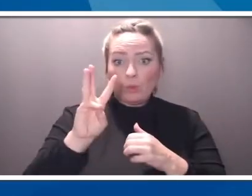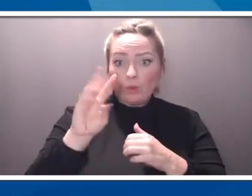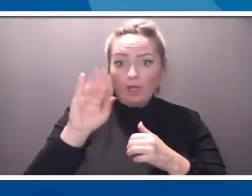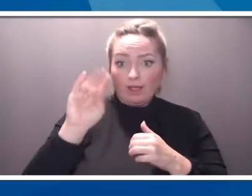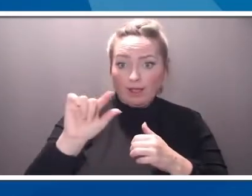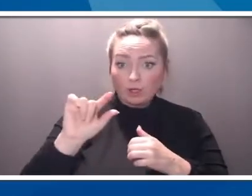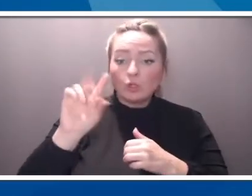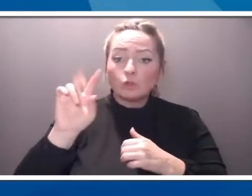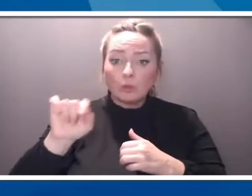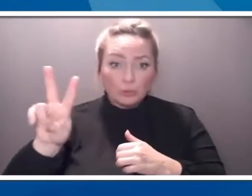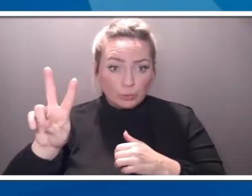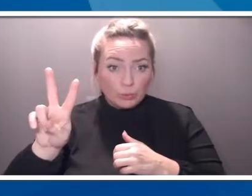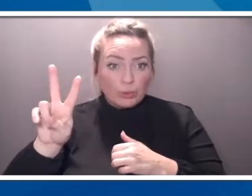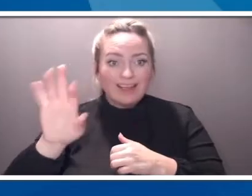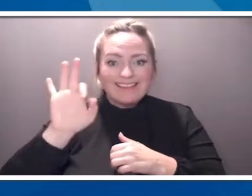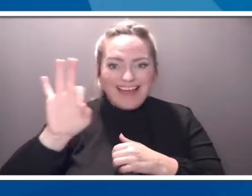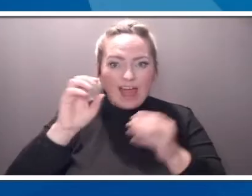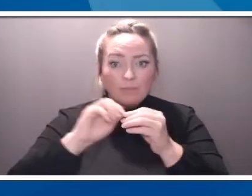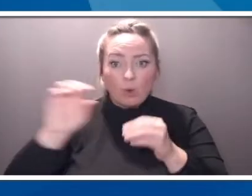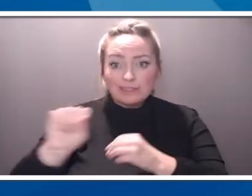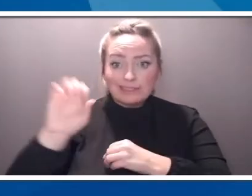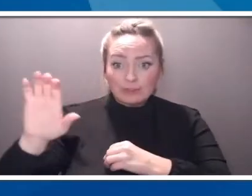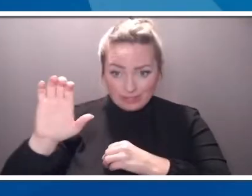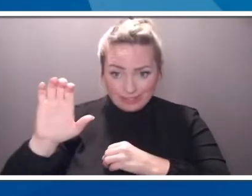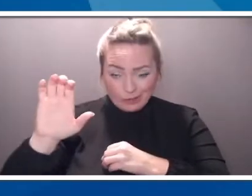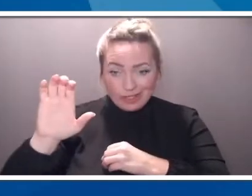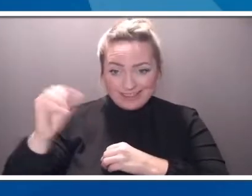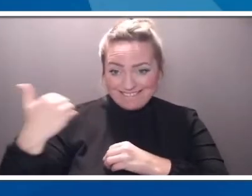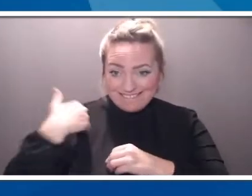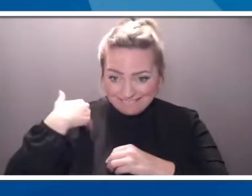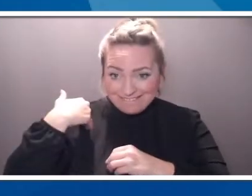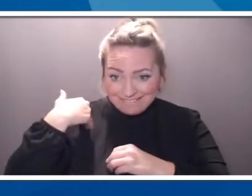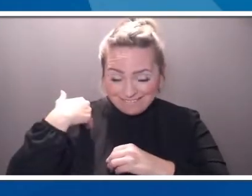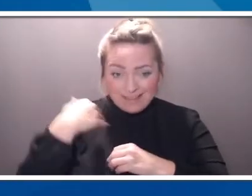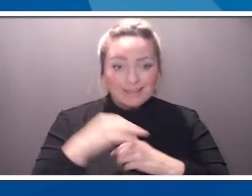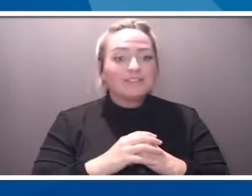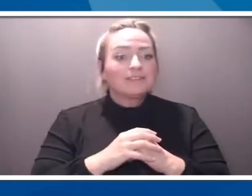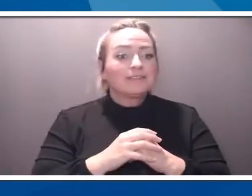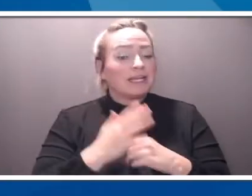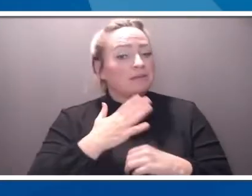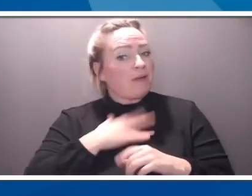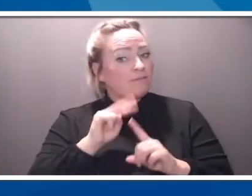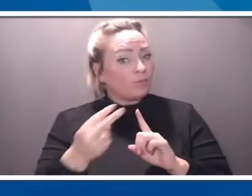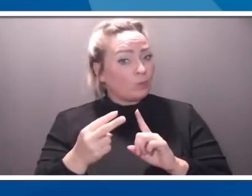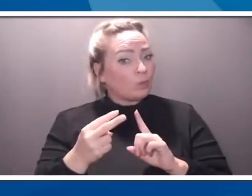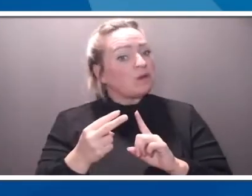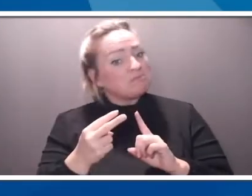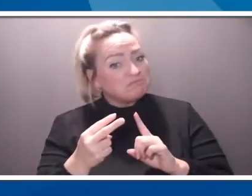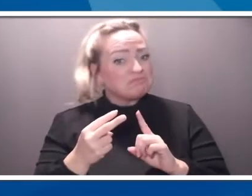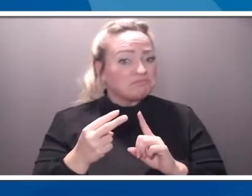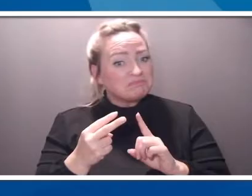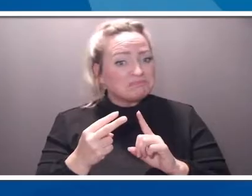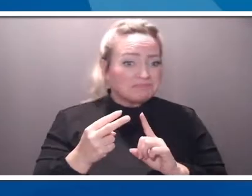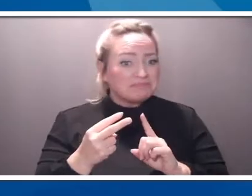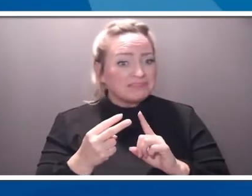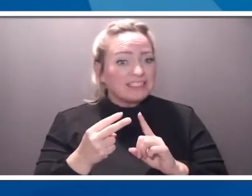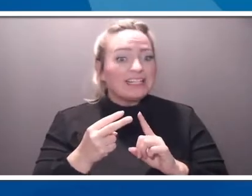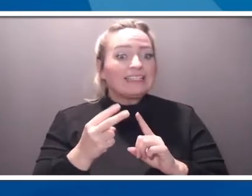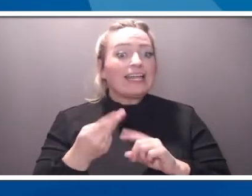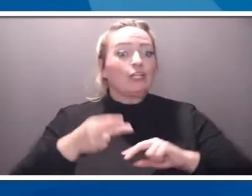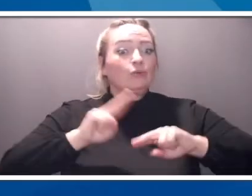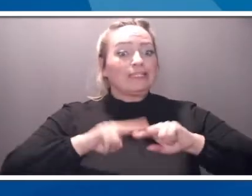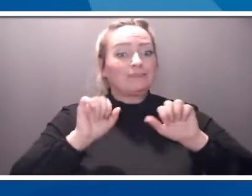And now, with WCAG 2.2, we have 9 more success criteria to play with. And in my view, to an